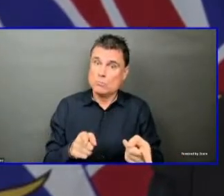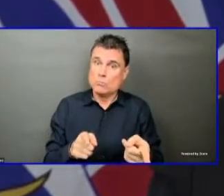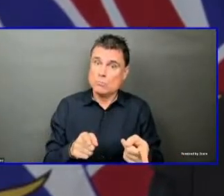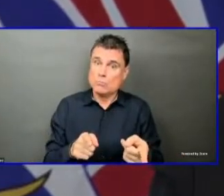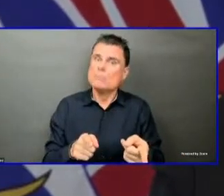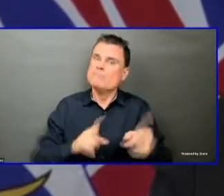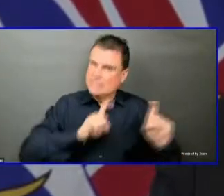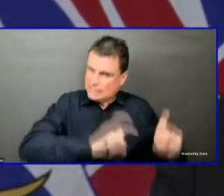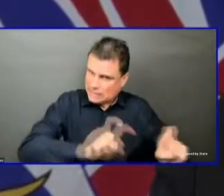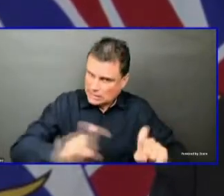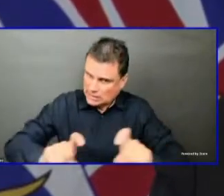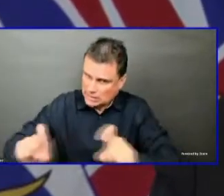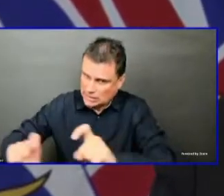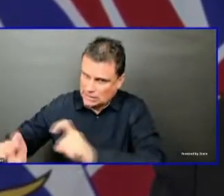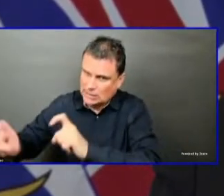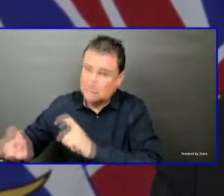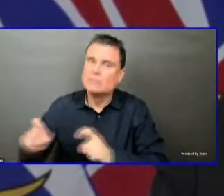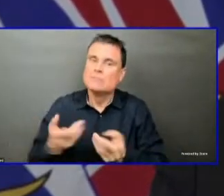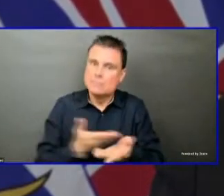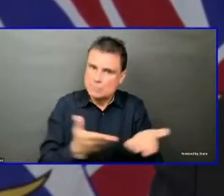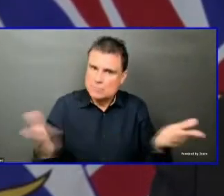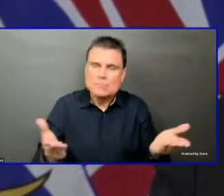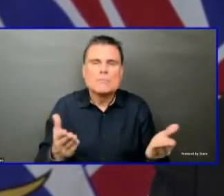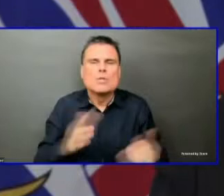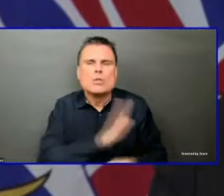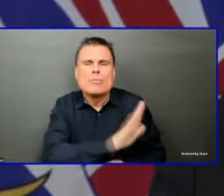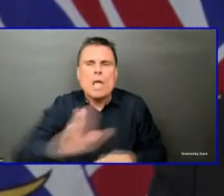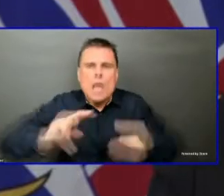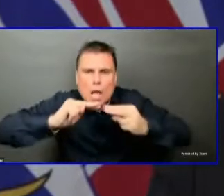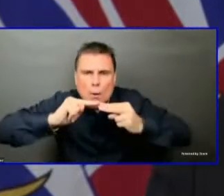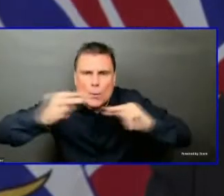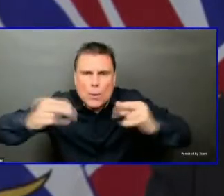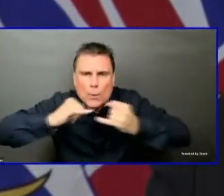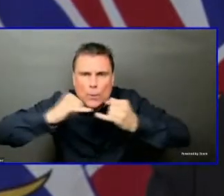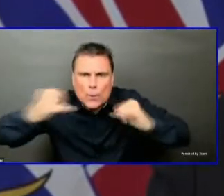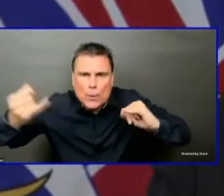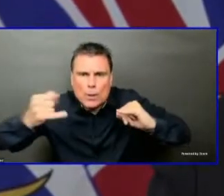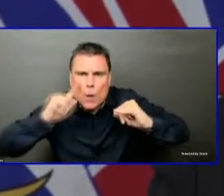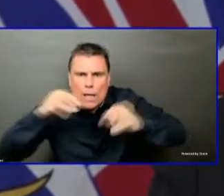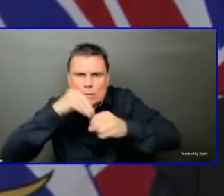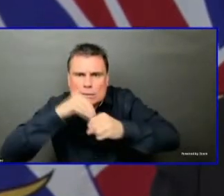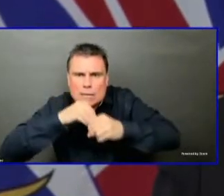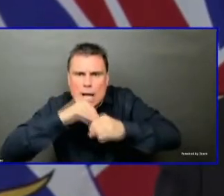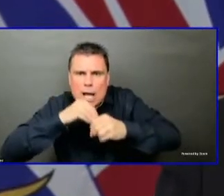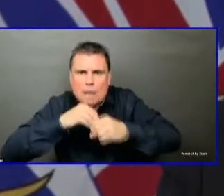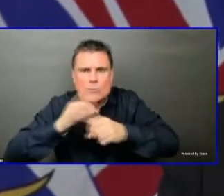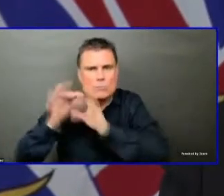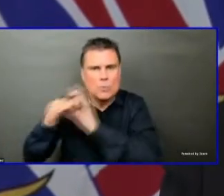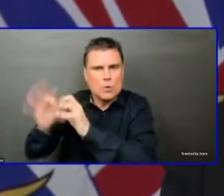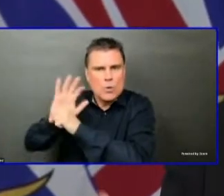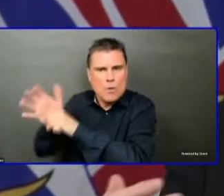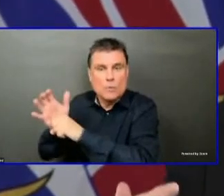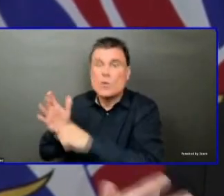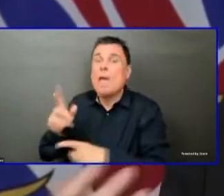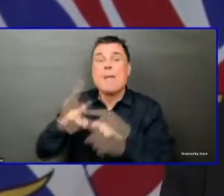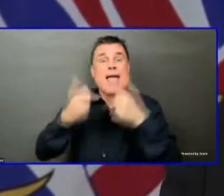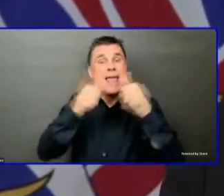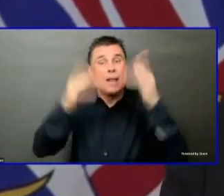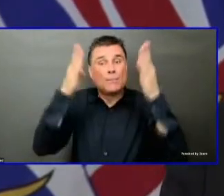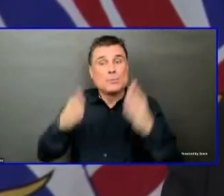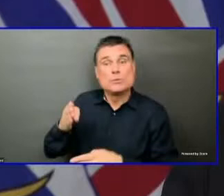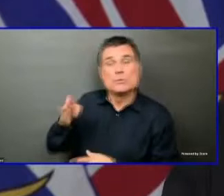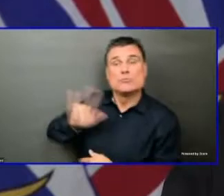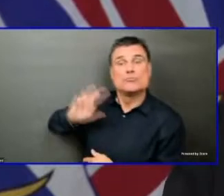on people who are positive in that age group, and of course anybody who's positive from international travel. Along with that, on the public